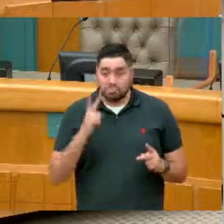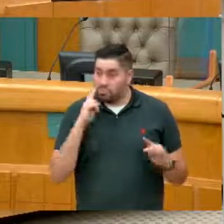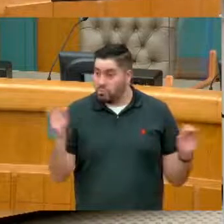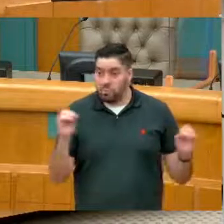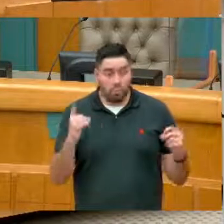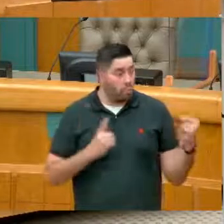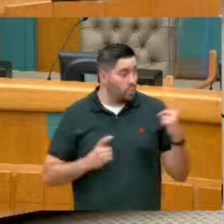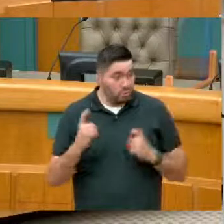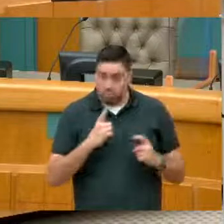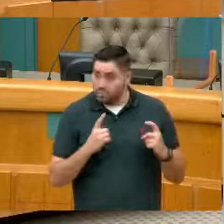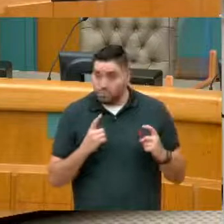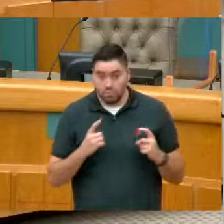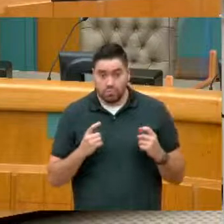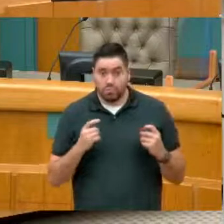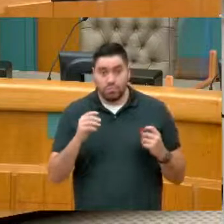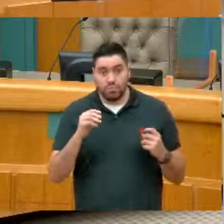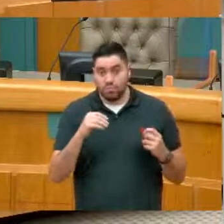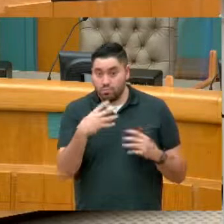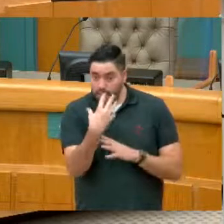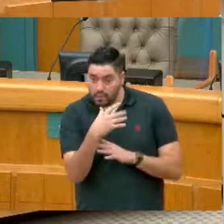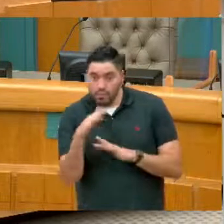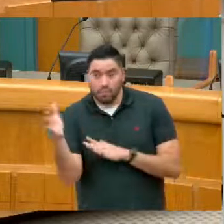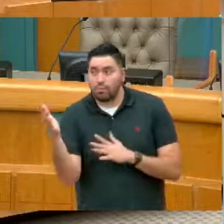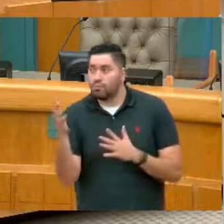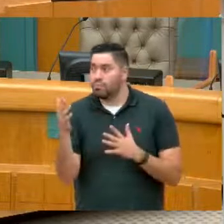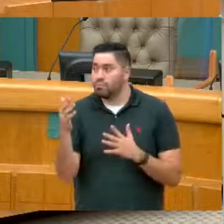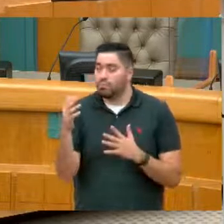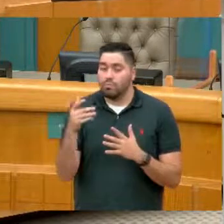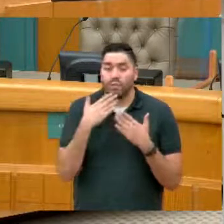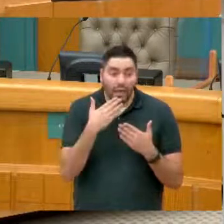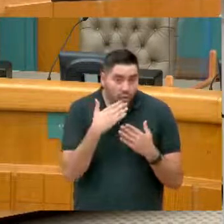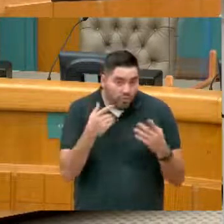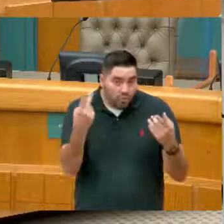much we're going to be able to do here with COVID.